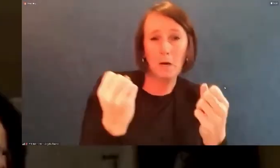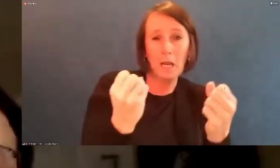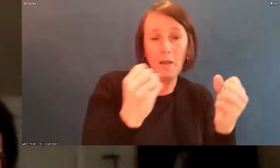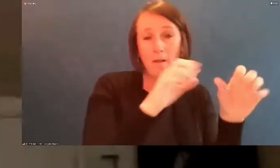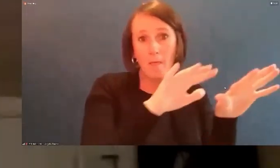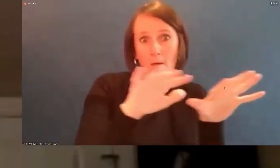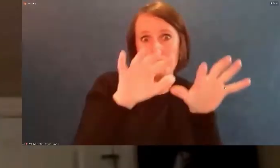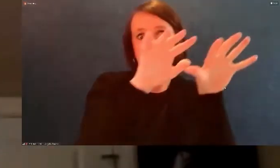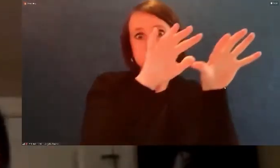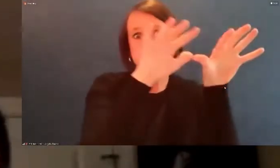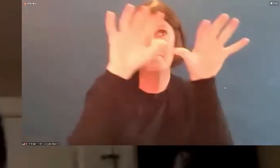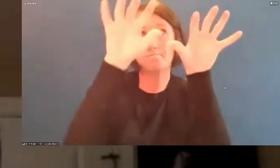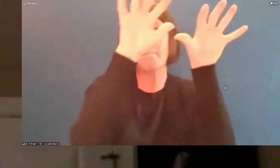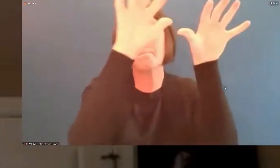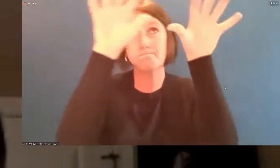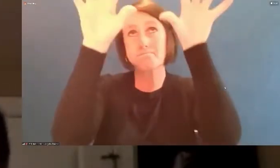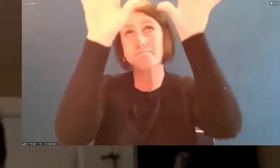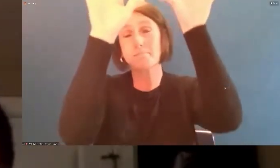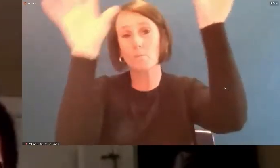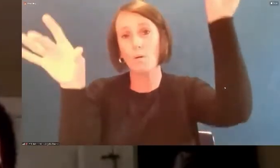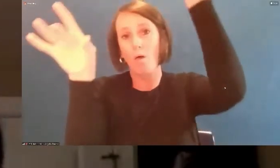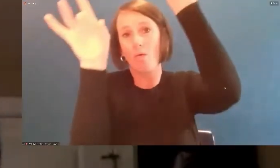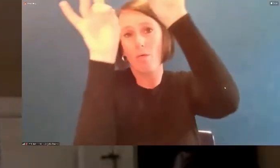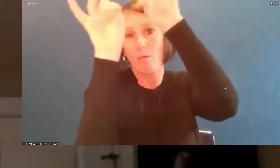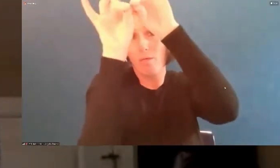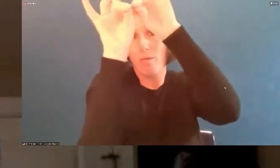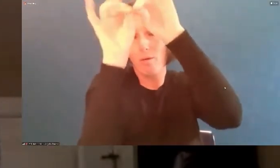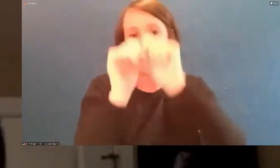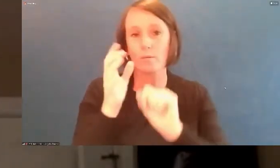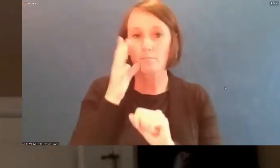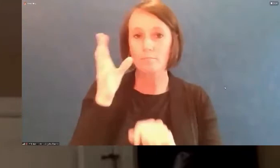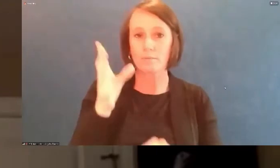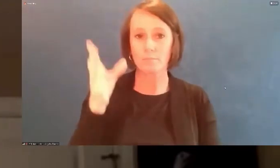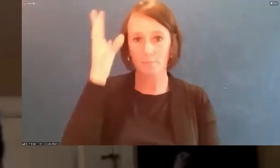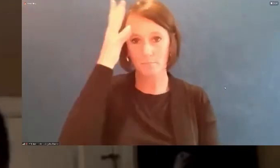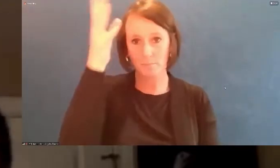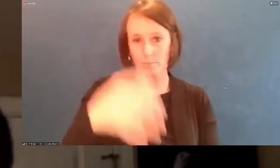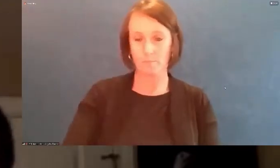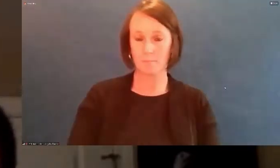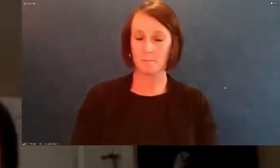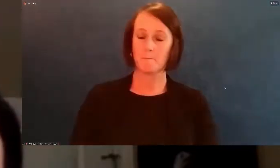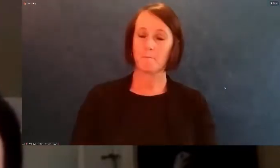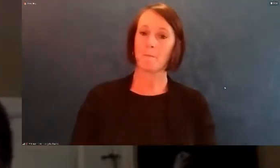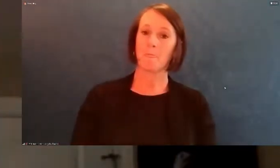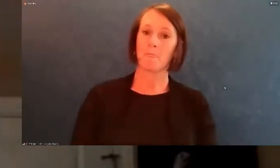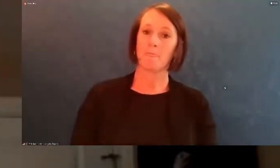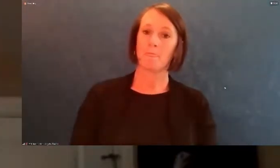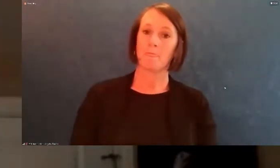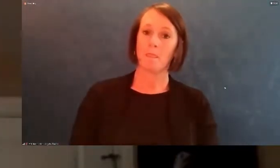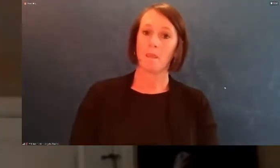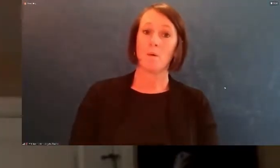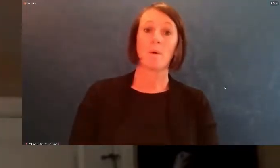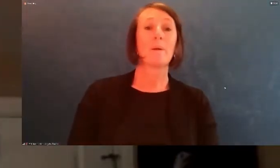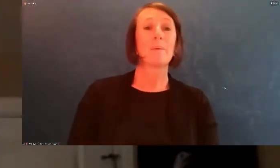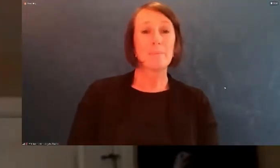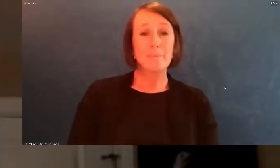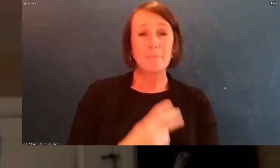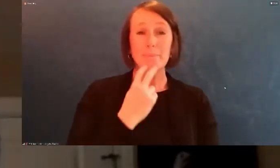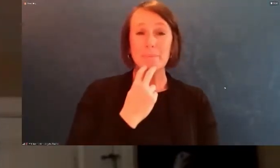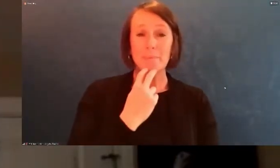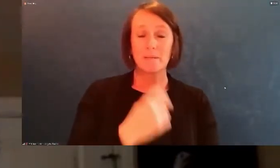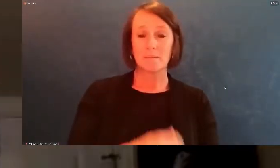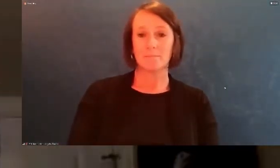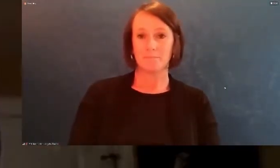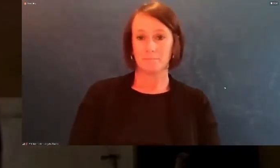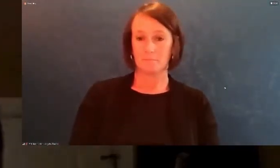sky to their grandmas and their grandpas, their little mushrooms and their cookums, eh? So you can whistle. Now, if you have chapped